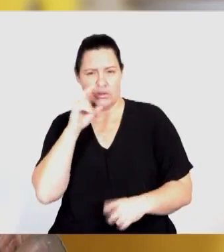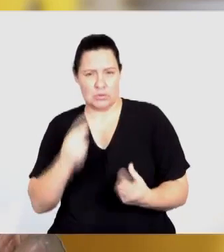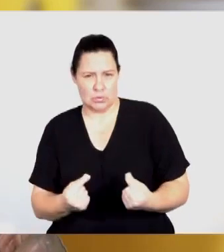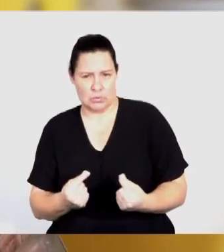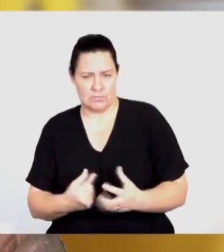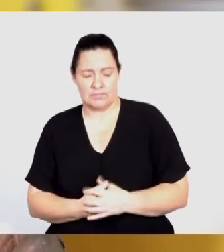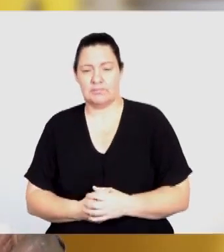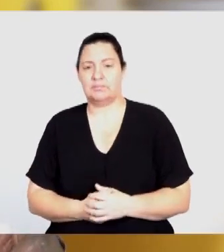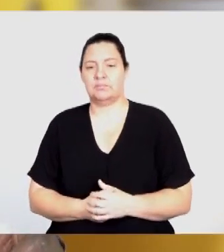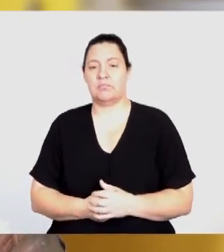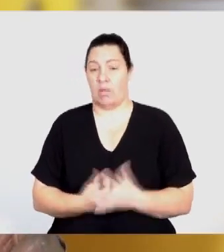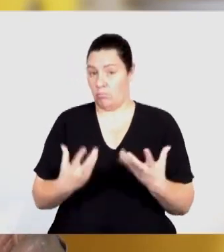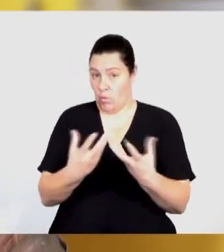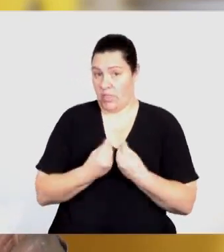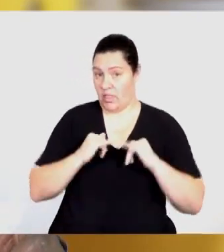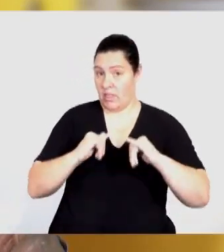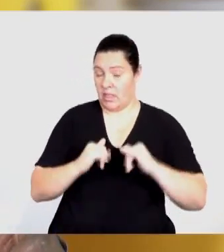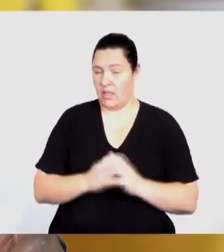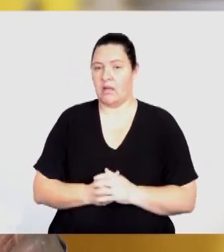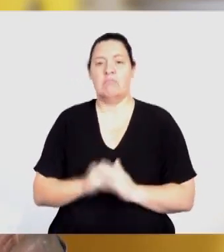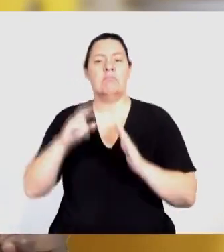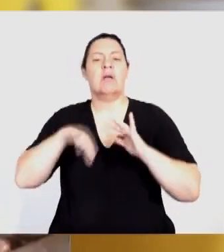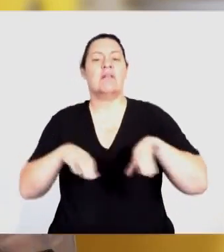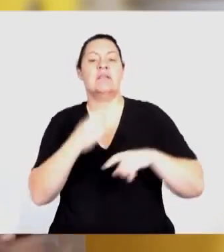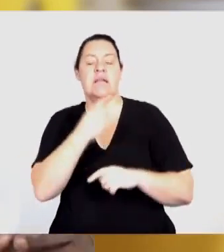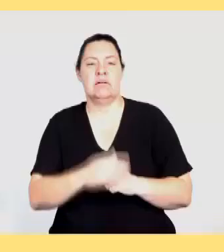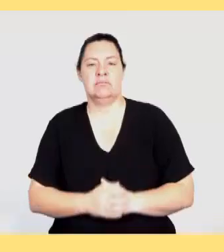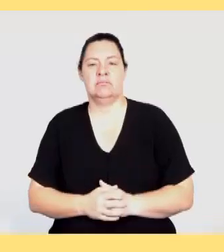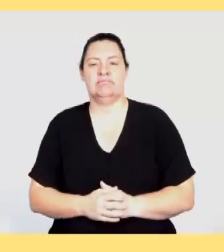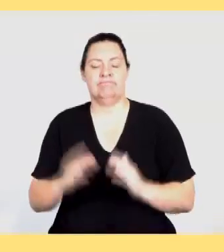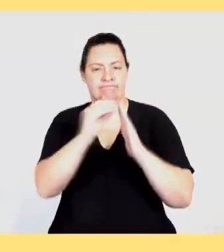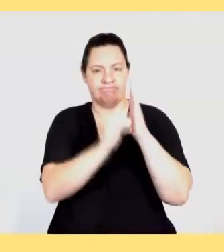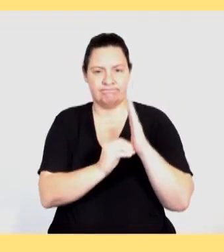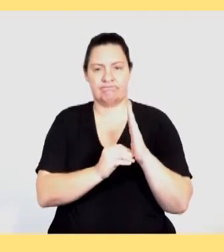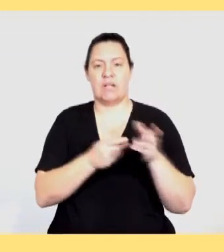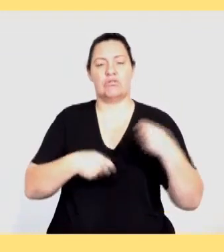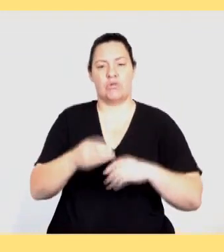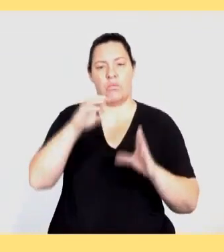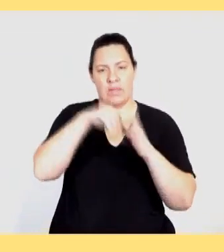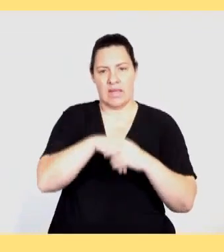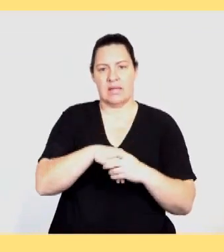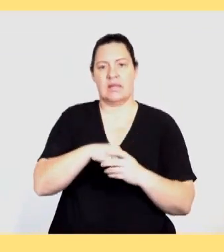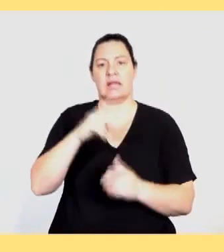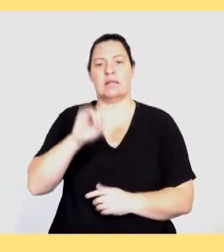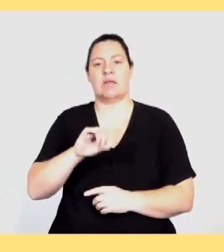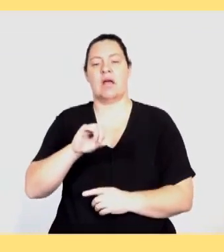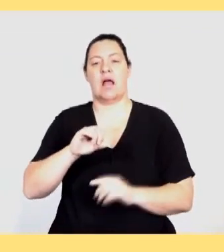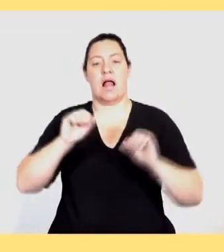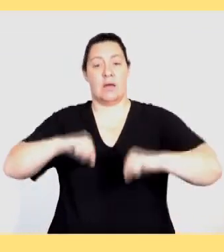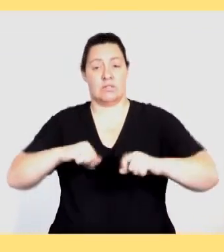want us to do together. And the activity reads, enter the following transactions into the